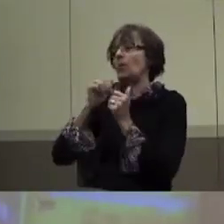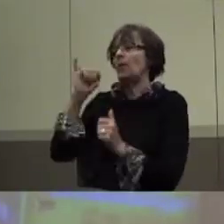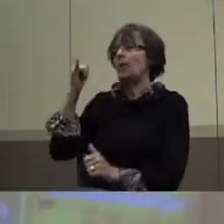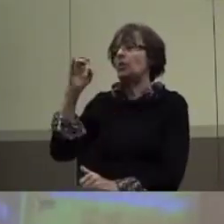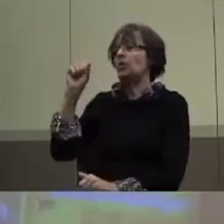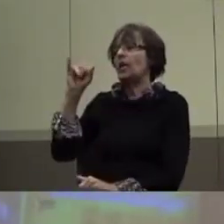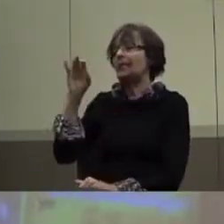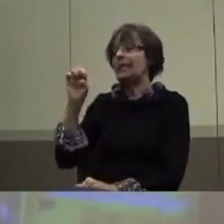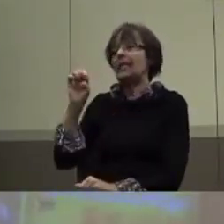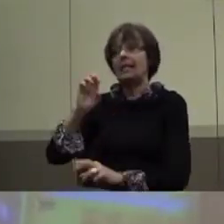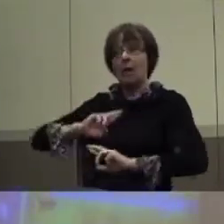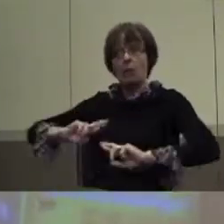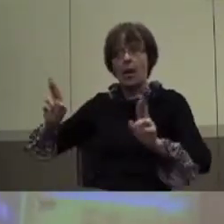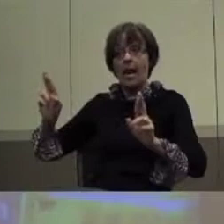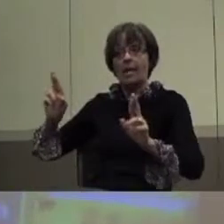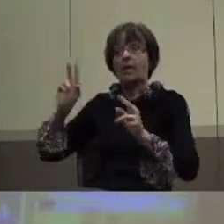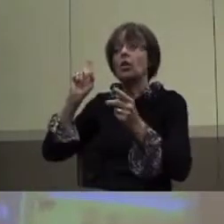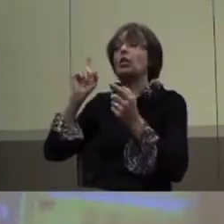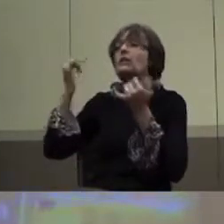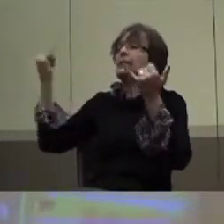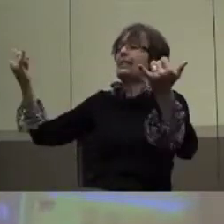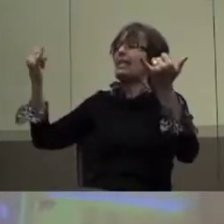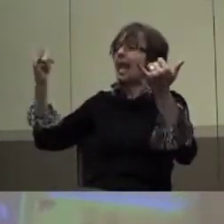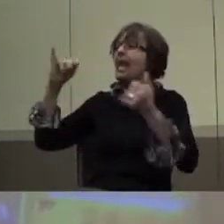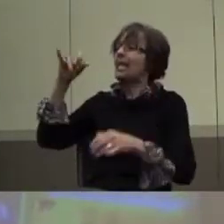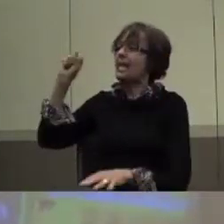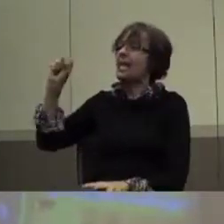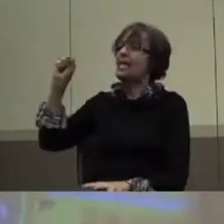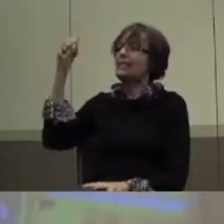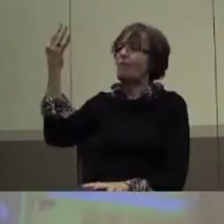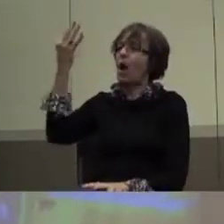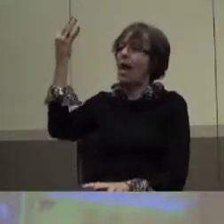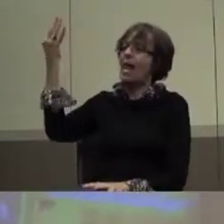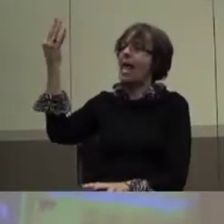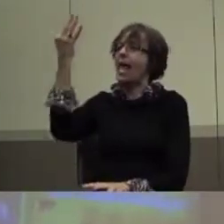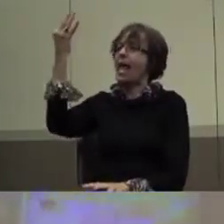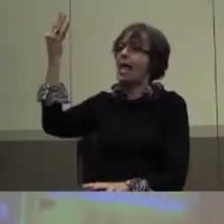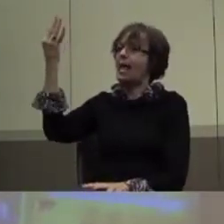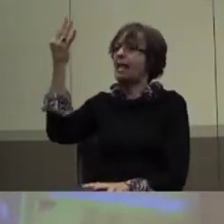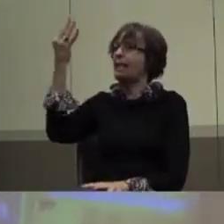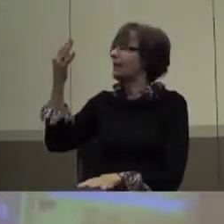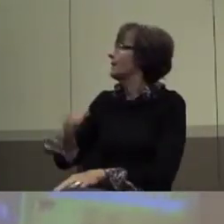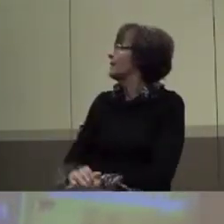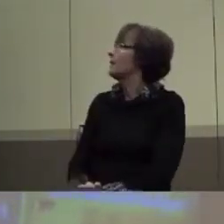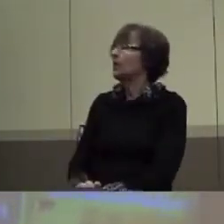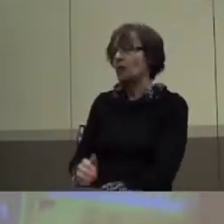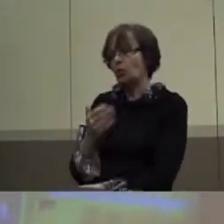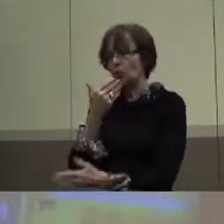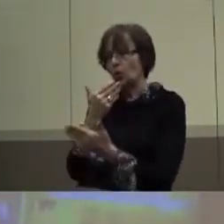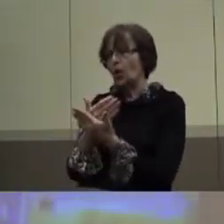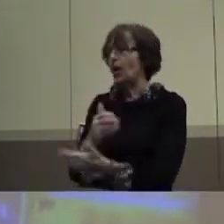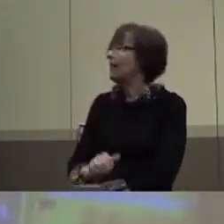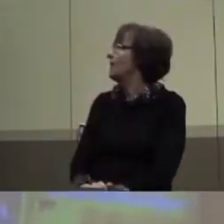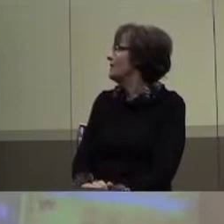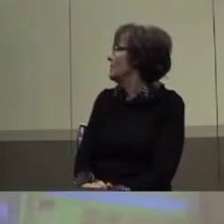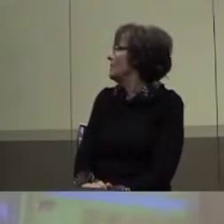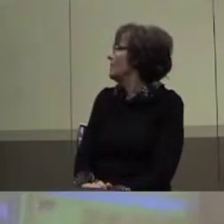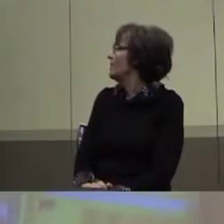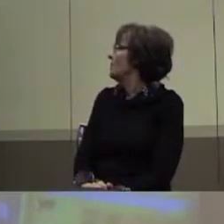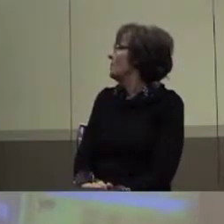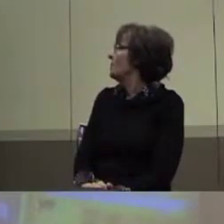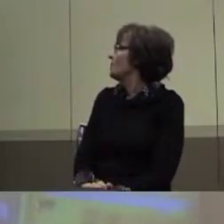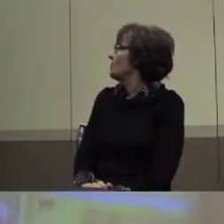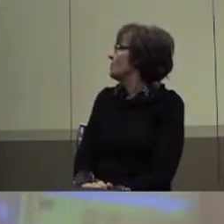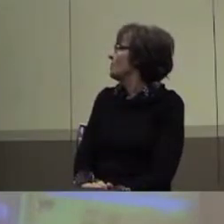Then it's still Thursday? No. So we need to come Thursday. It will go up one to Friday.